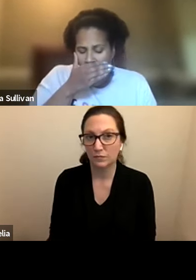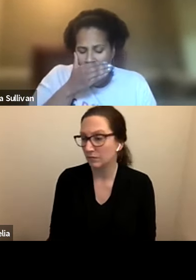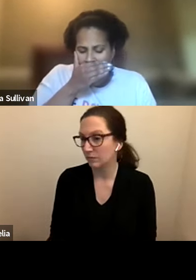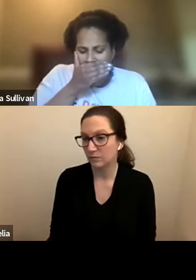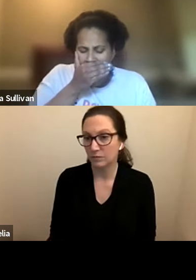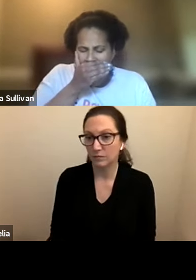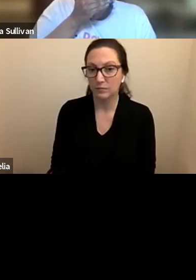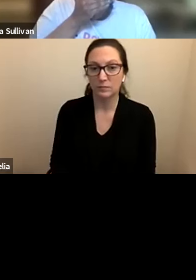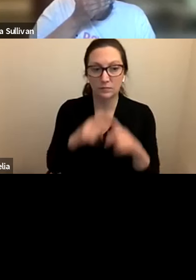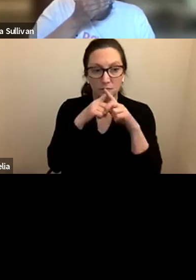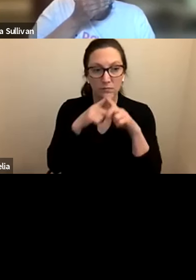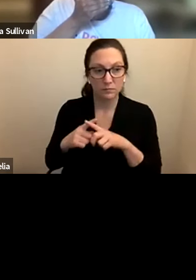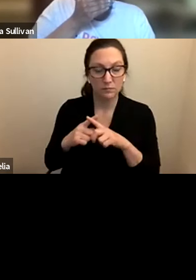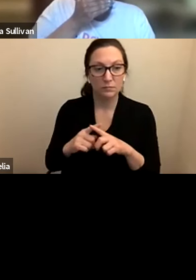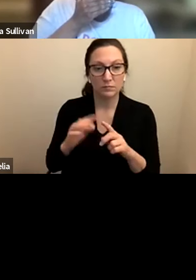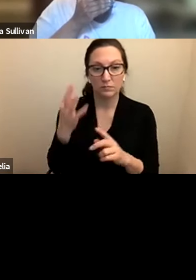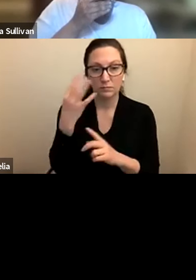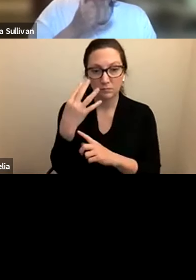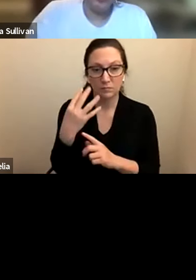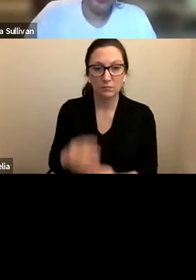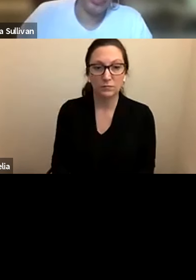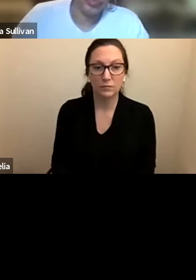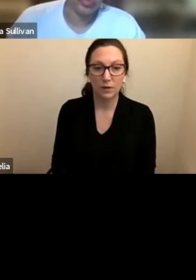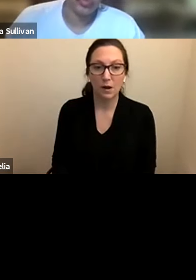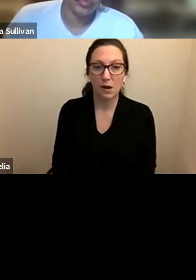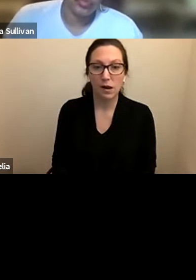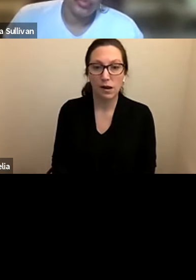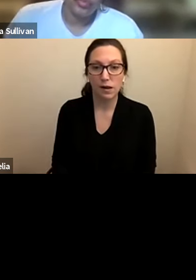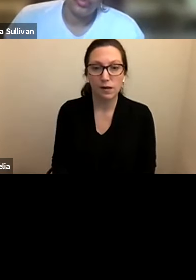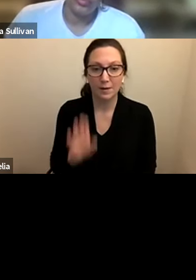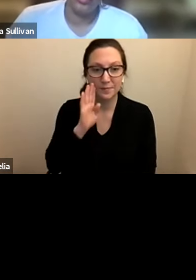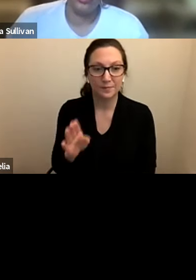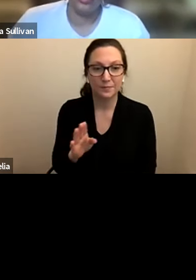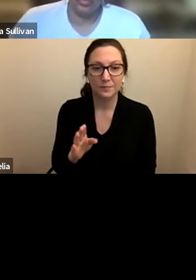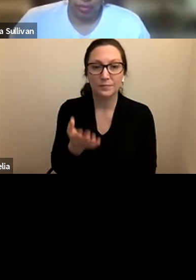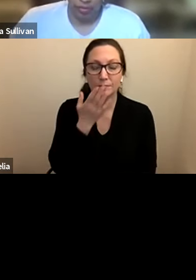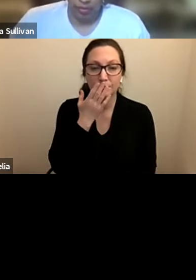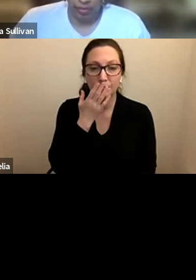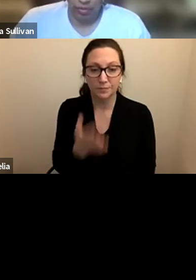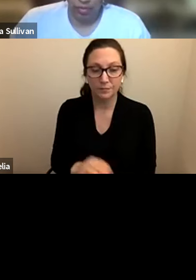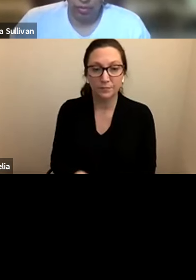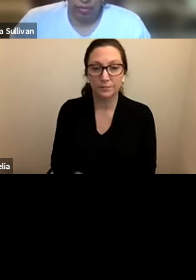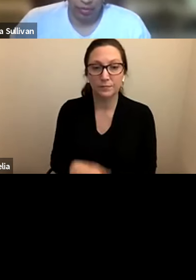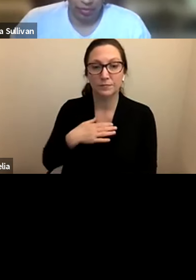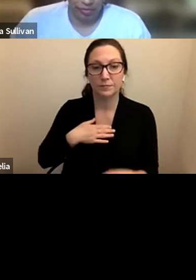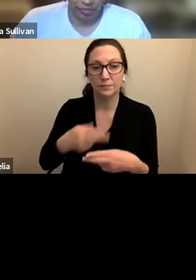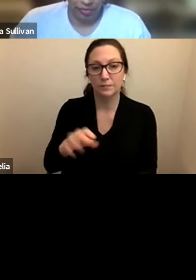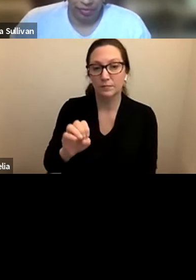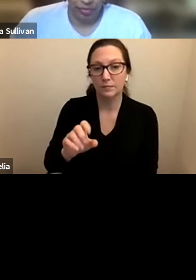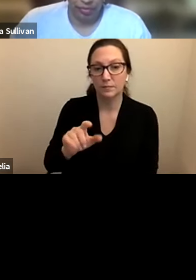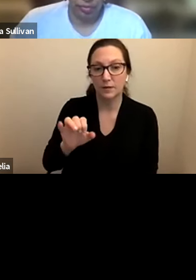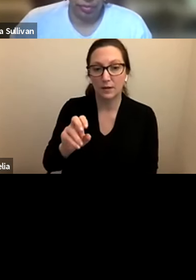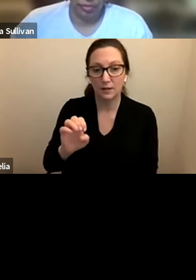Please unmute yourself and start your camera. Yes, hello. Thanks for taking my comment. My name is Elise Morgan. I live in